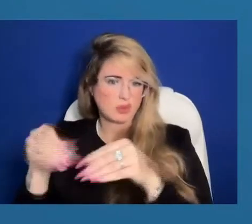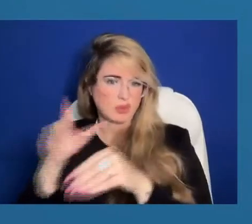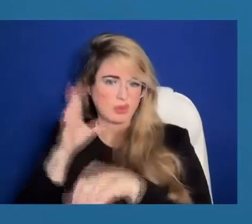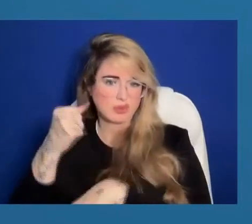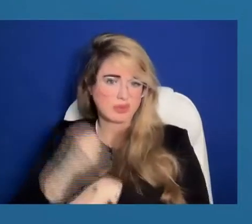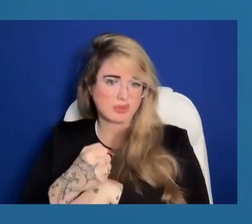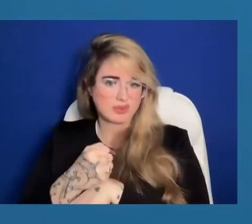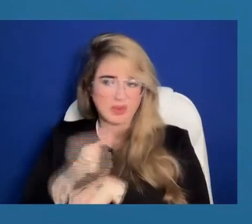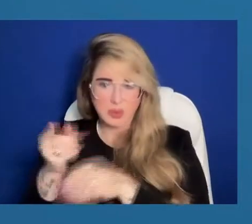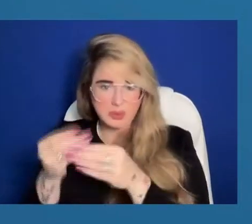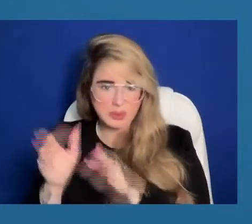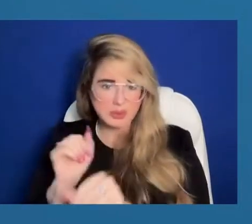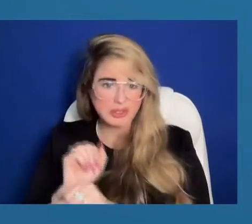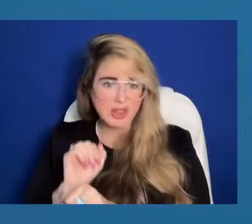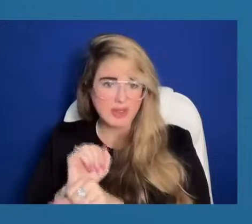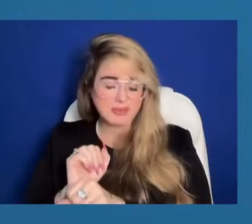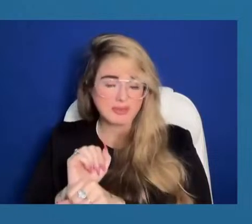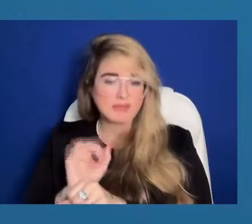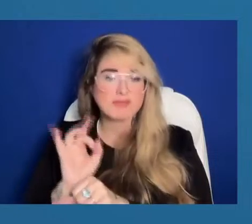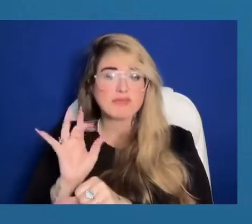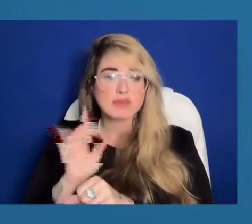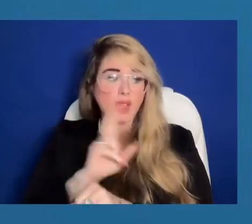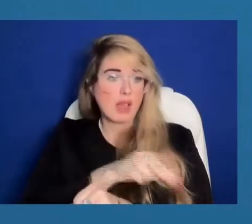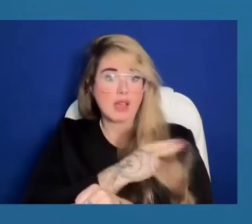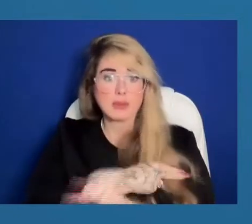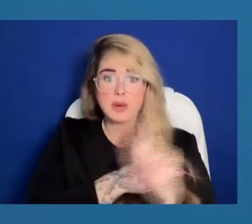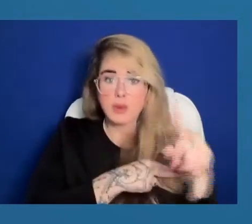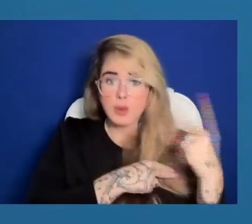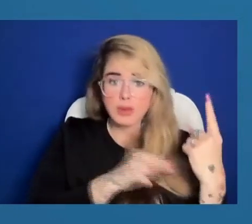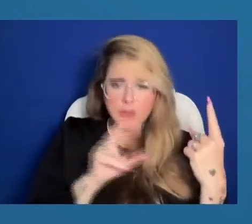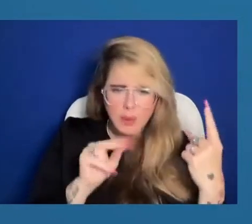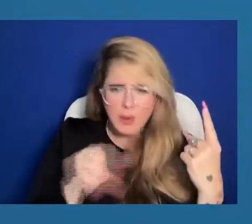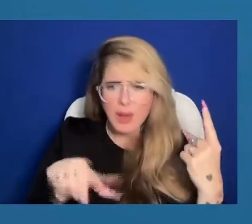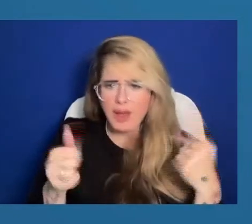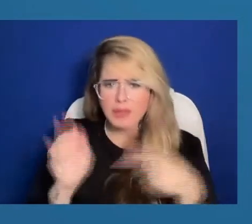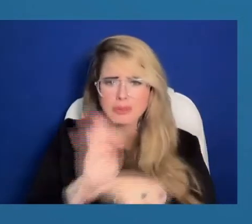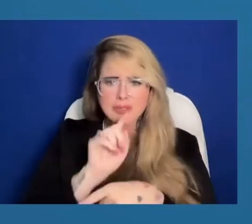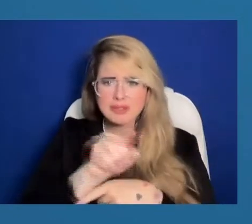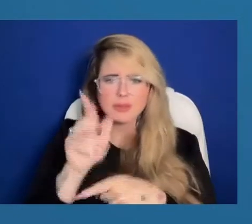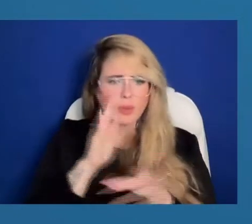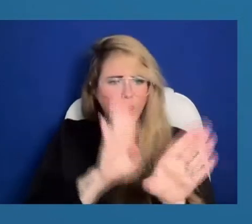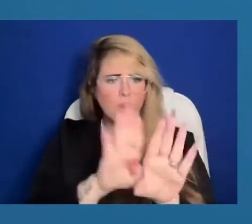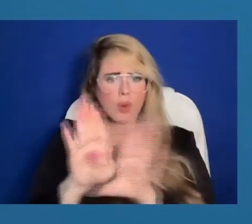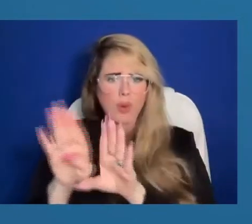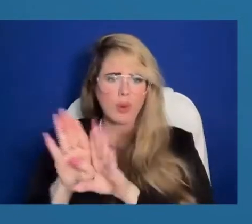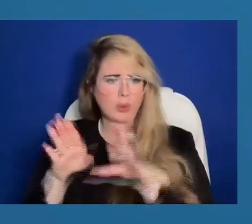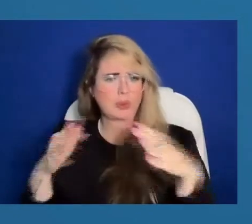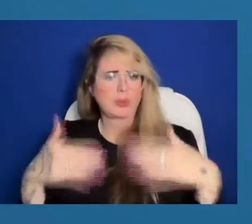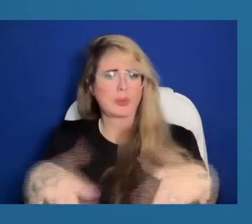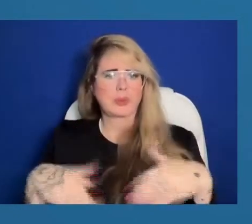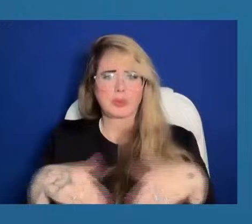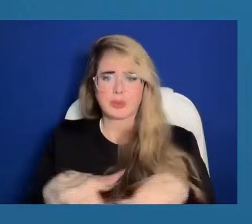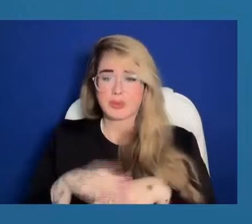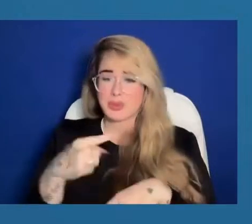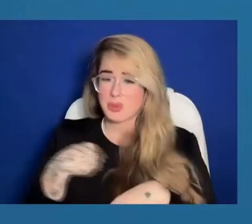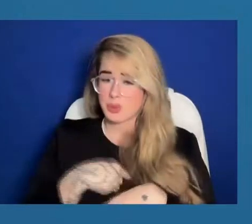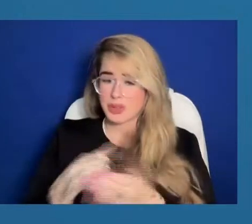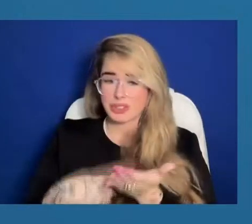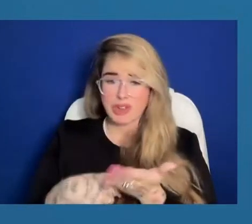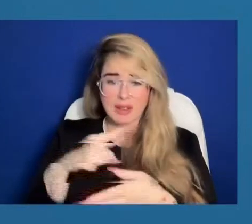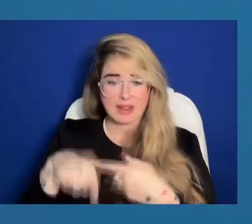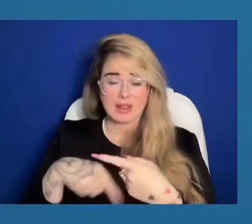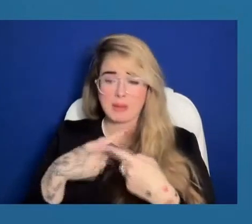It's not only hospitals. Businesses are going to close. These businesses are going to close. And we're talking about this is the